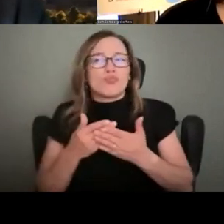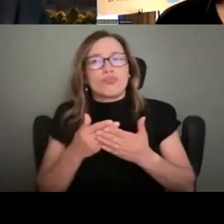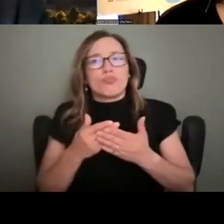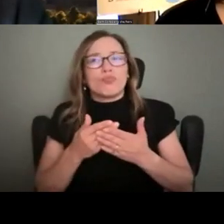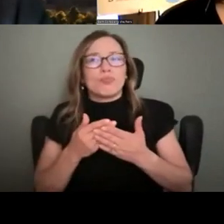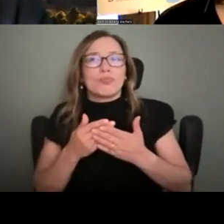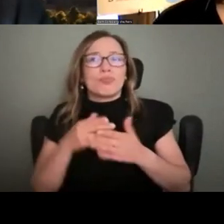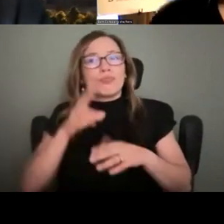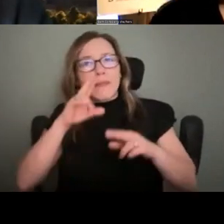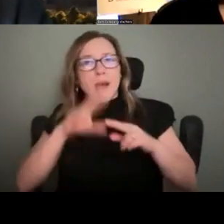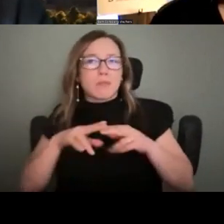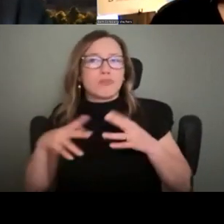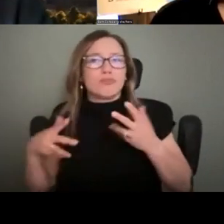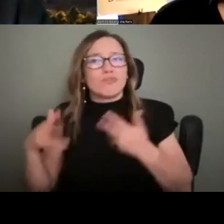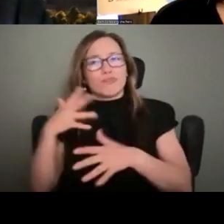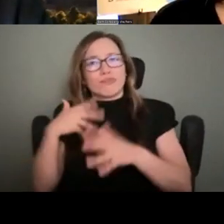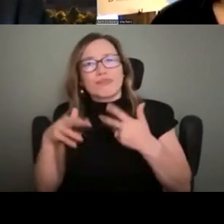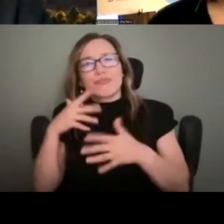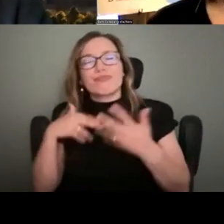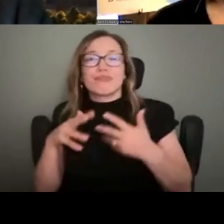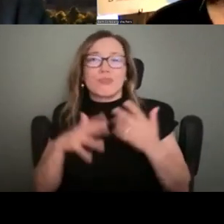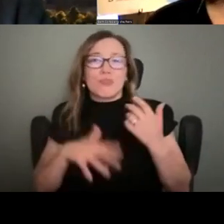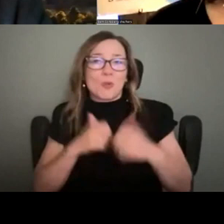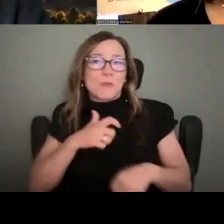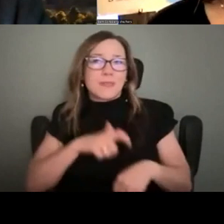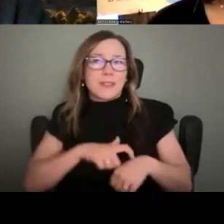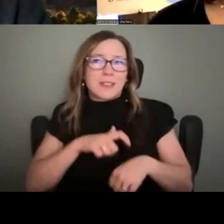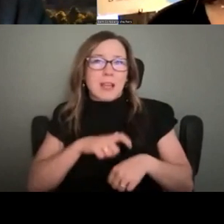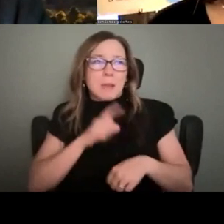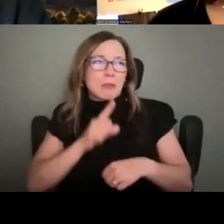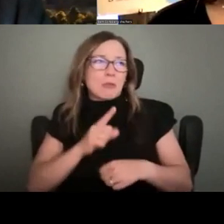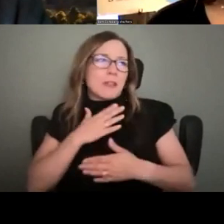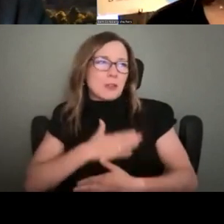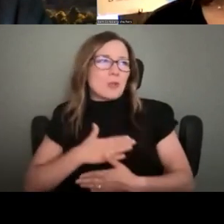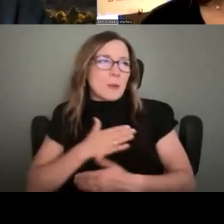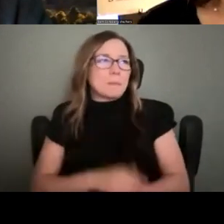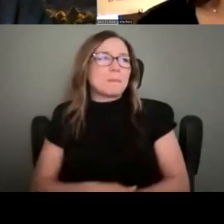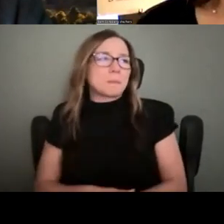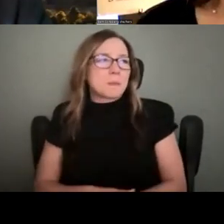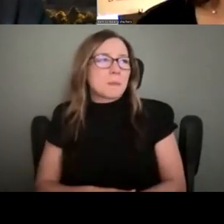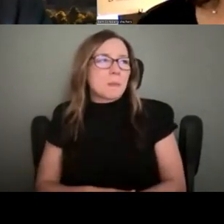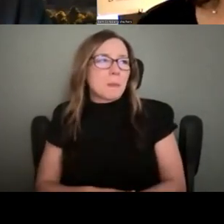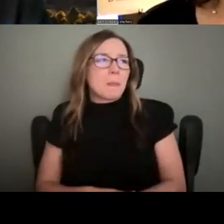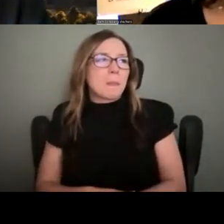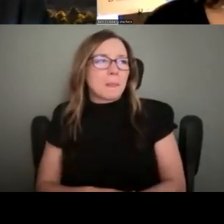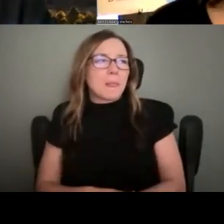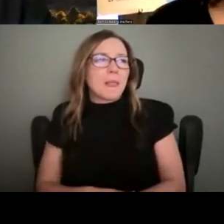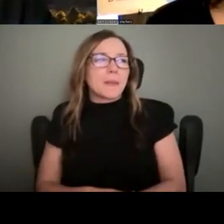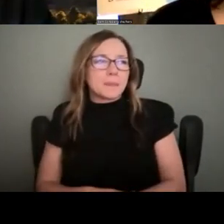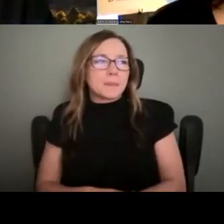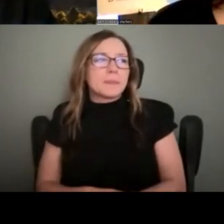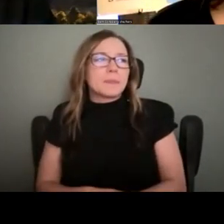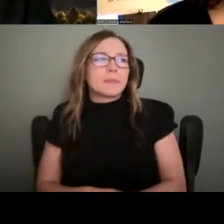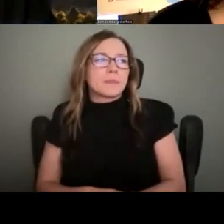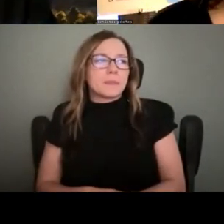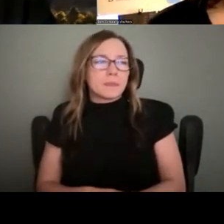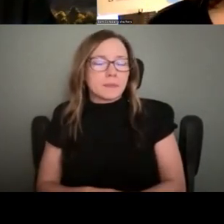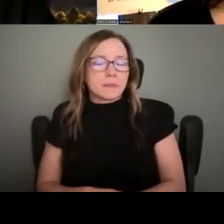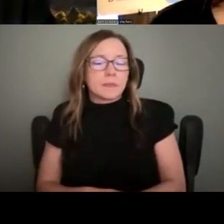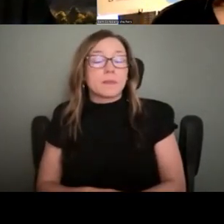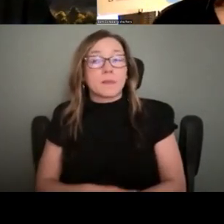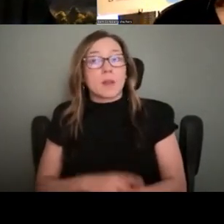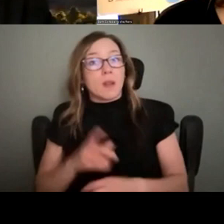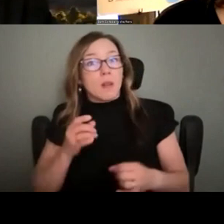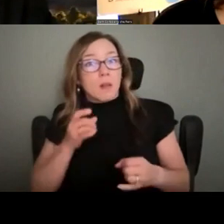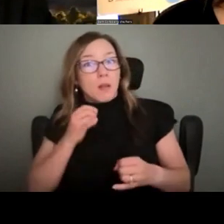be a fun gathering. And most of the time, people really enjoy it. Finally, I want to make